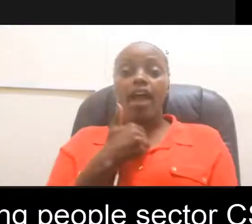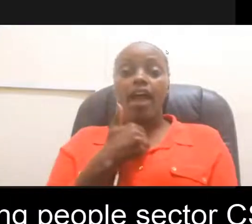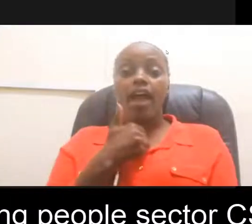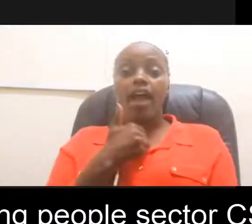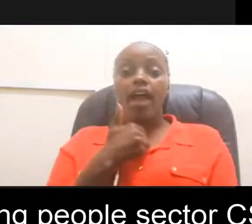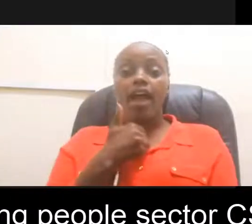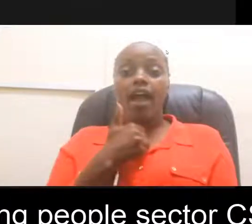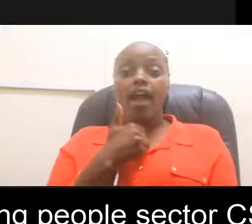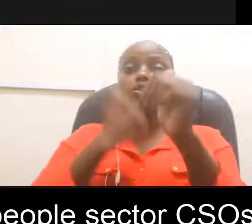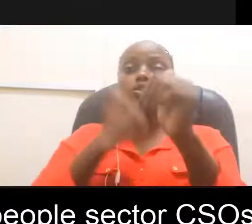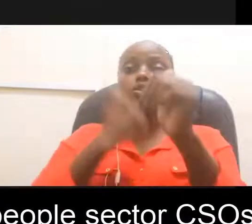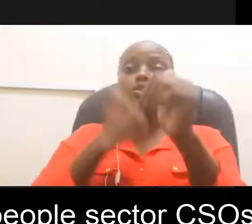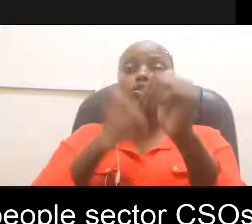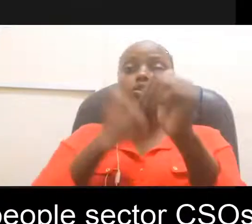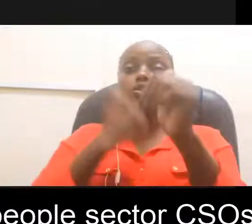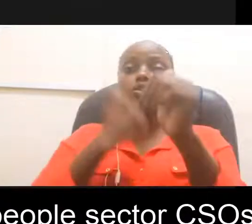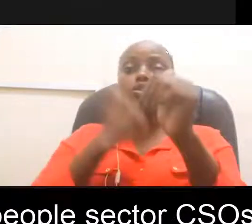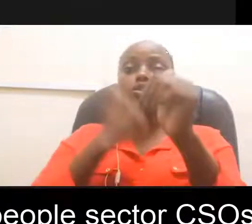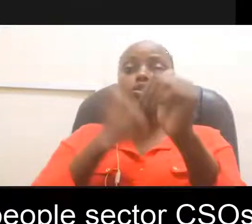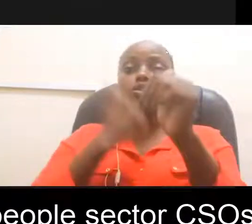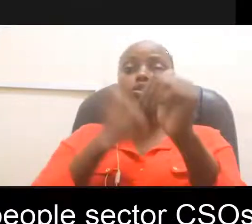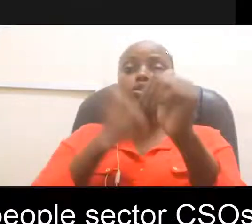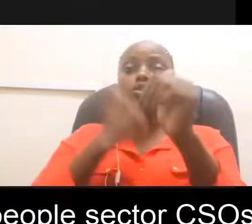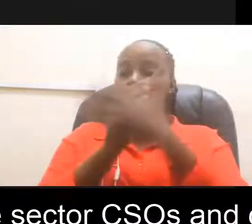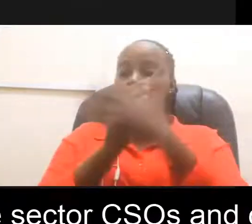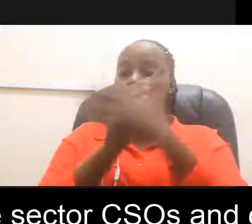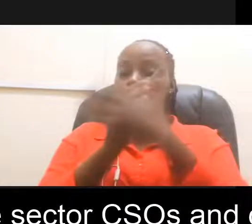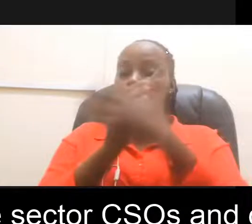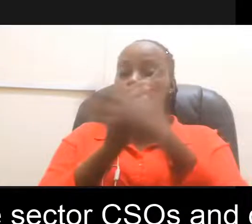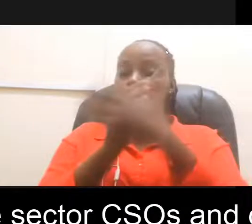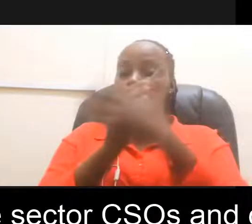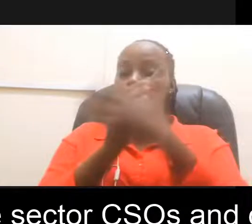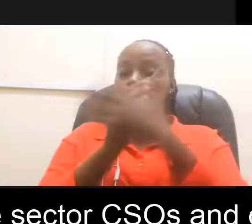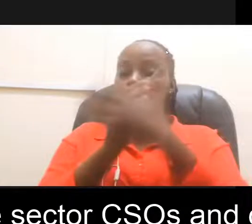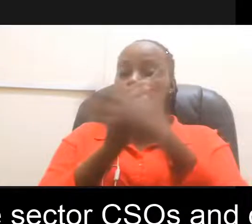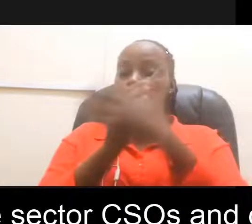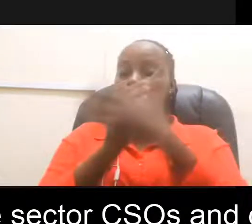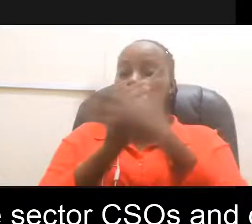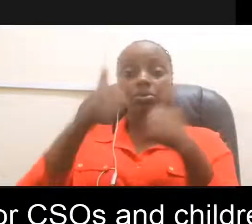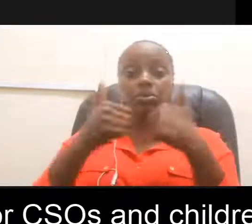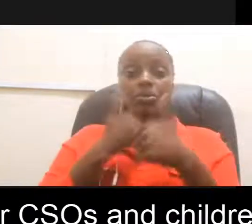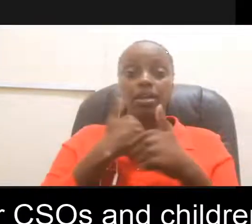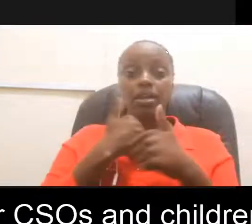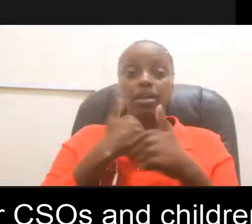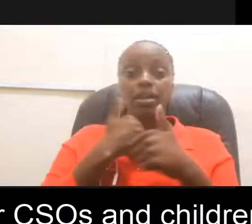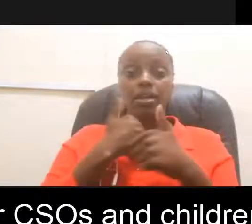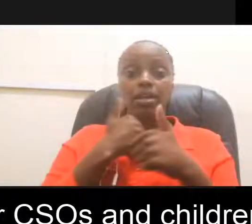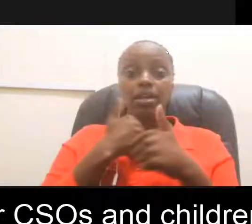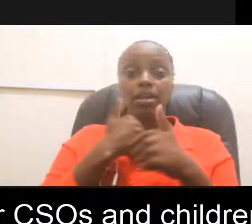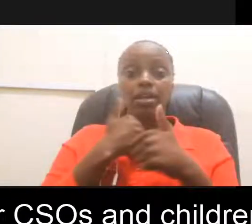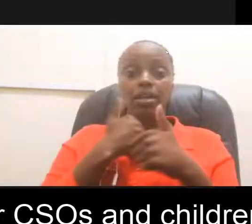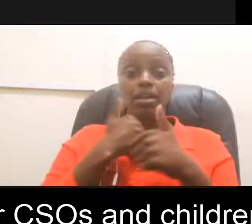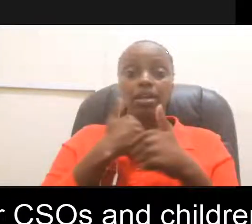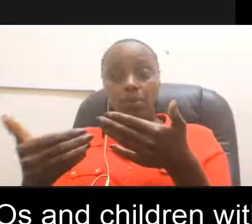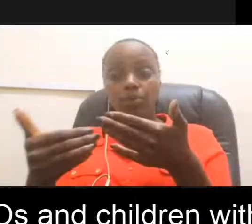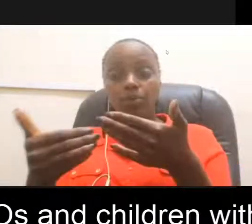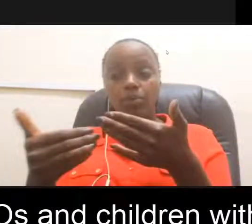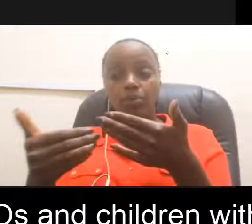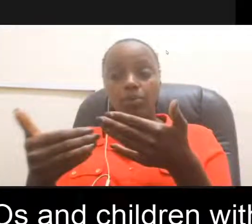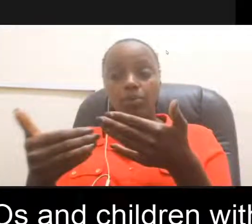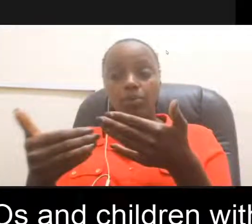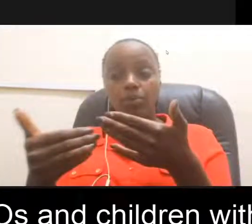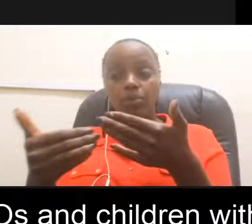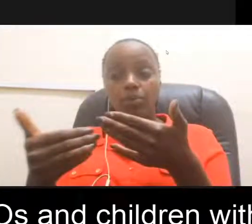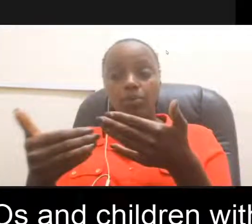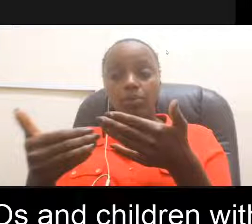as a result of having the Charter, the challenges that are there, and to plan out a plan of action for the new era